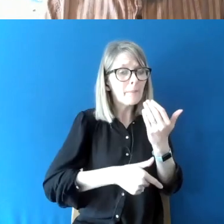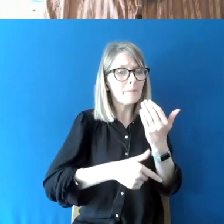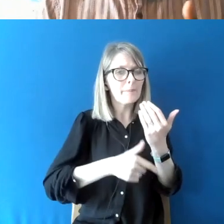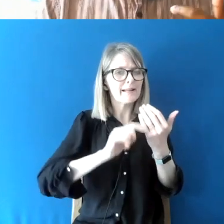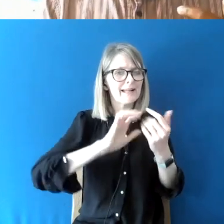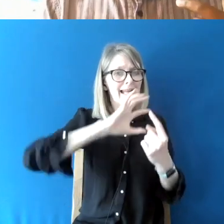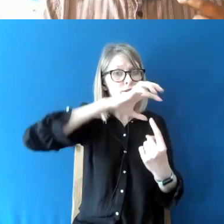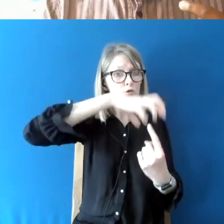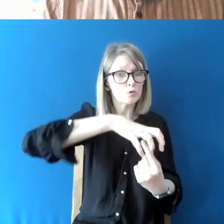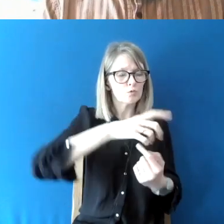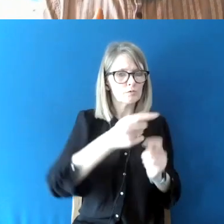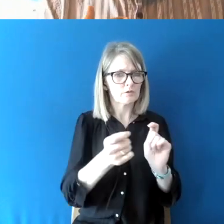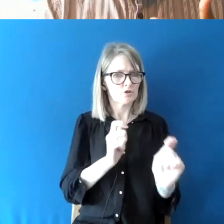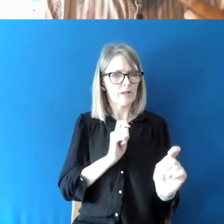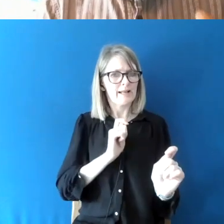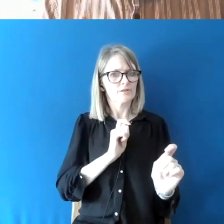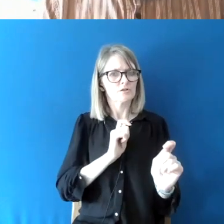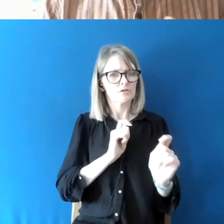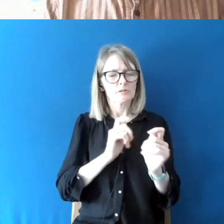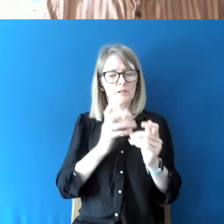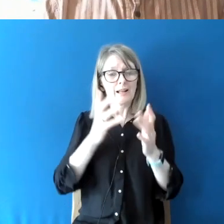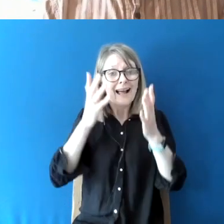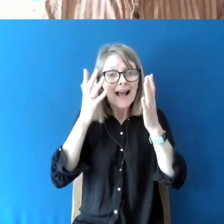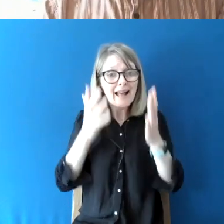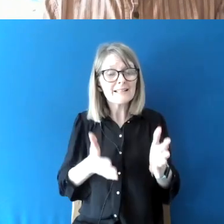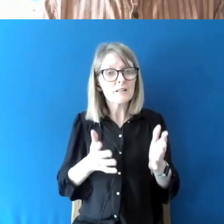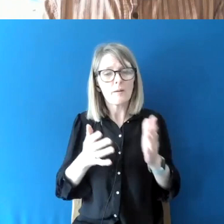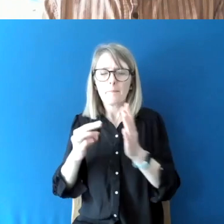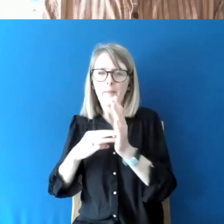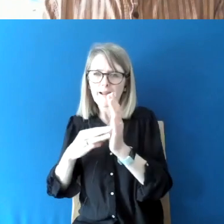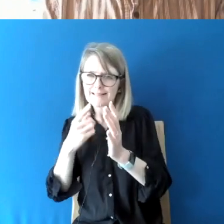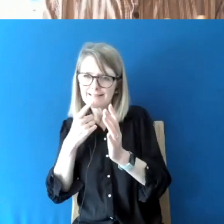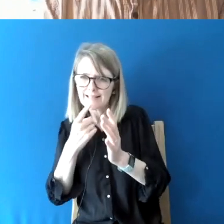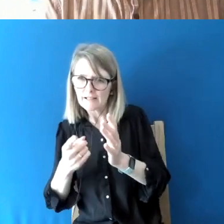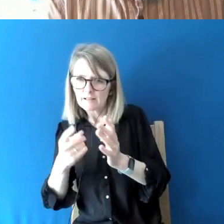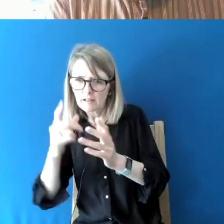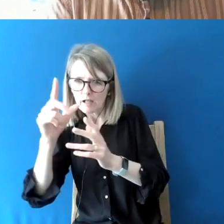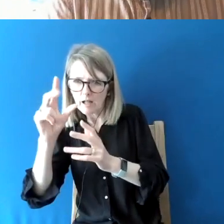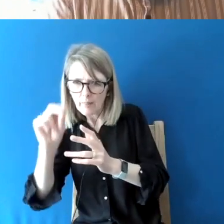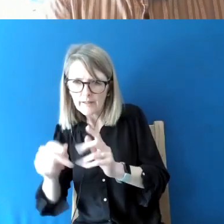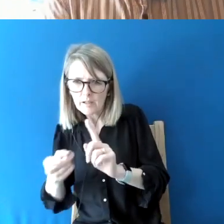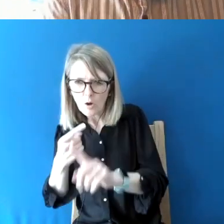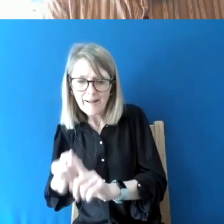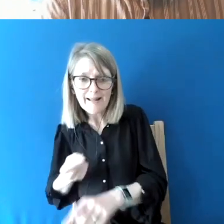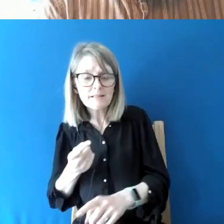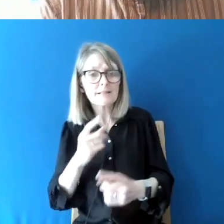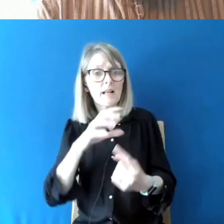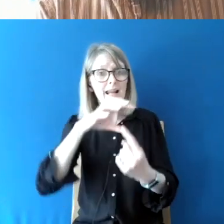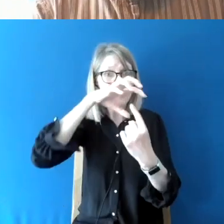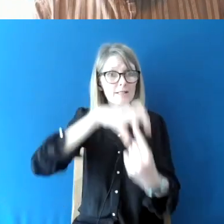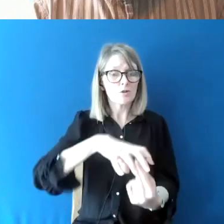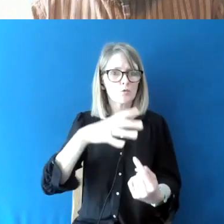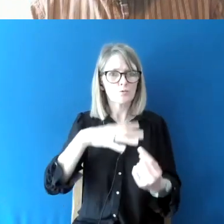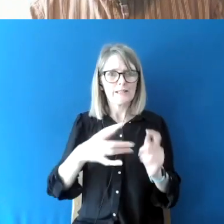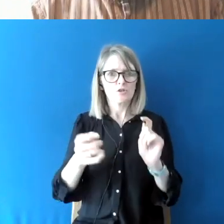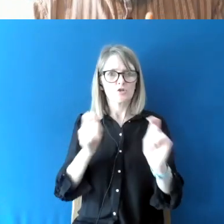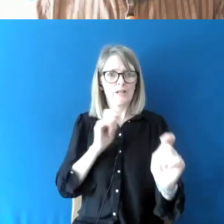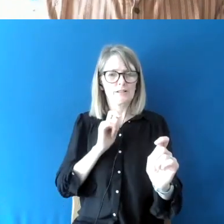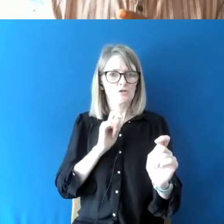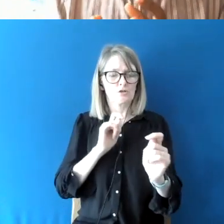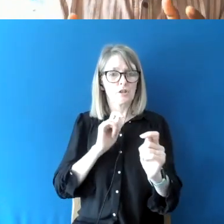in the comment, there has to be an institutional change, and institutions don't simply change unless individuals